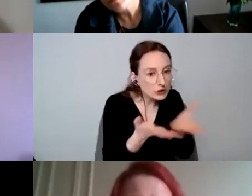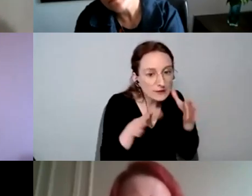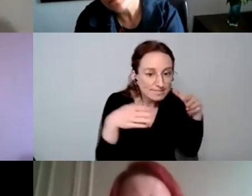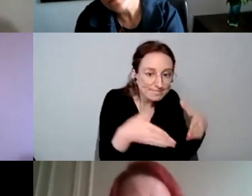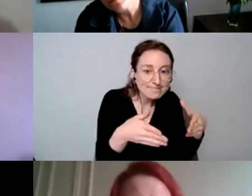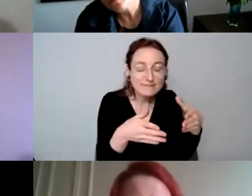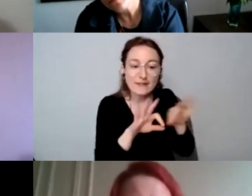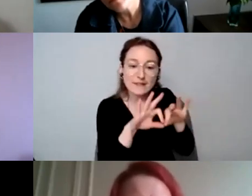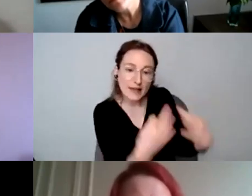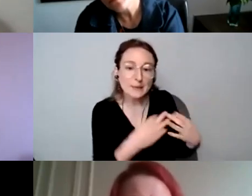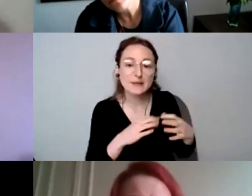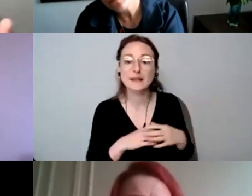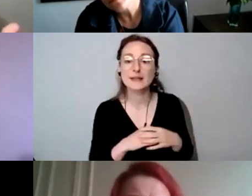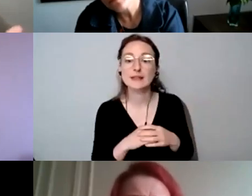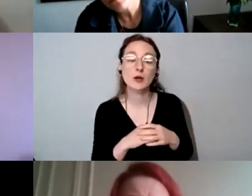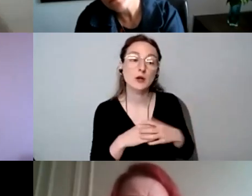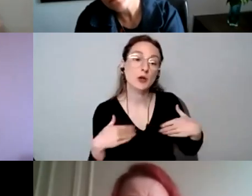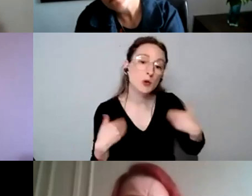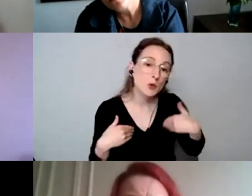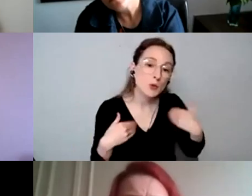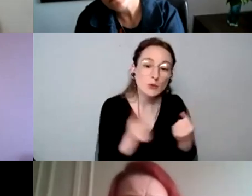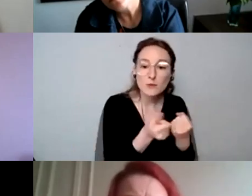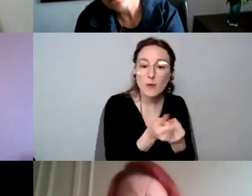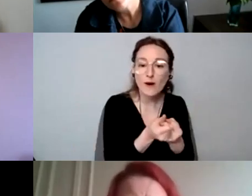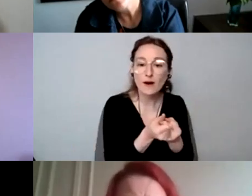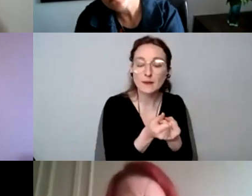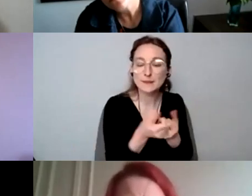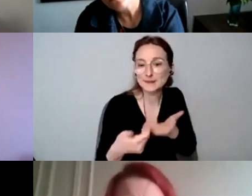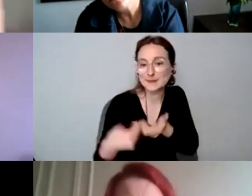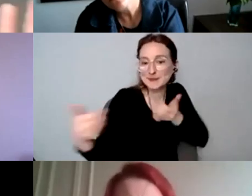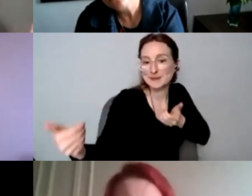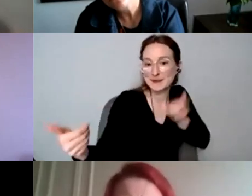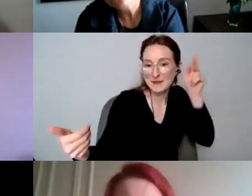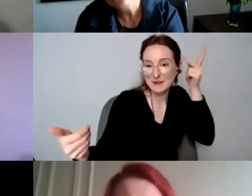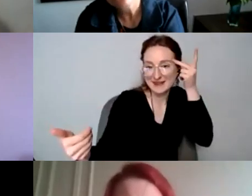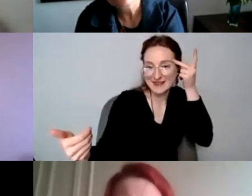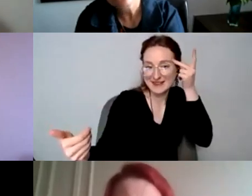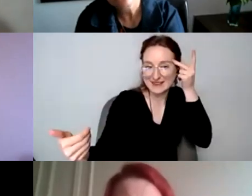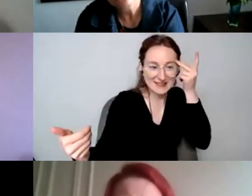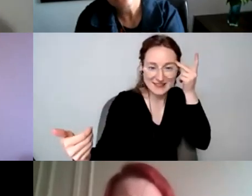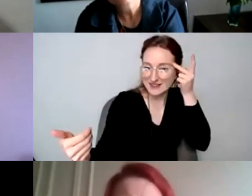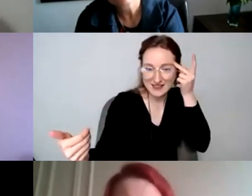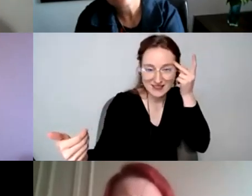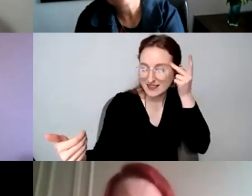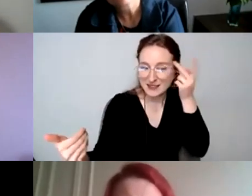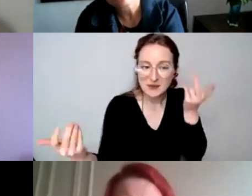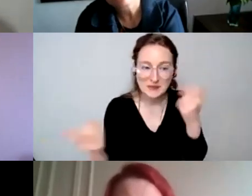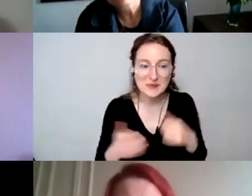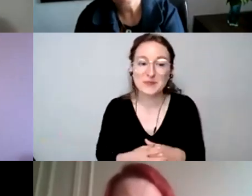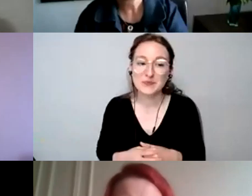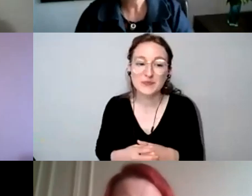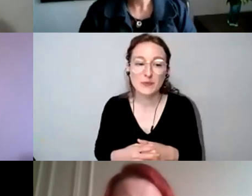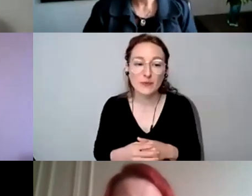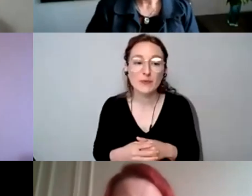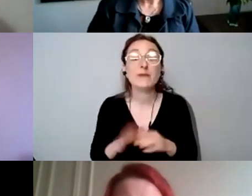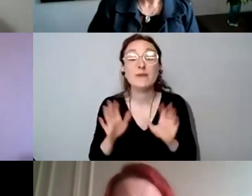should provide support for youth, or so they should be categorized as something removed from the political. And then